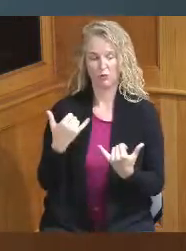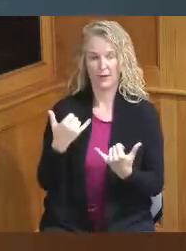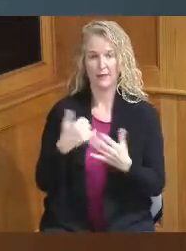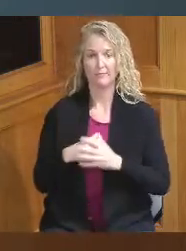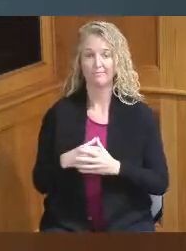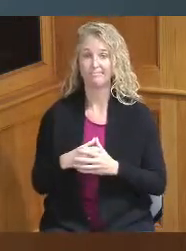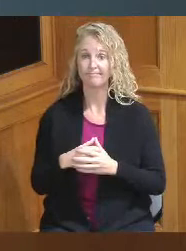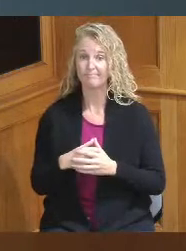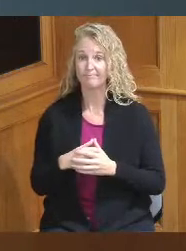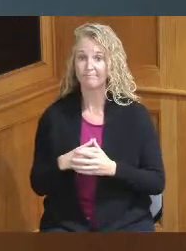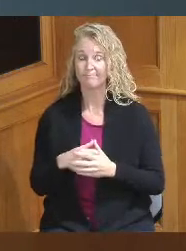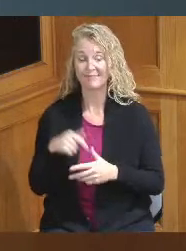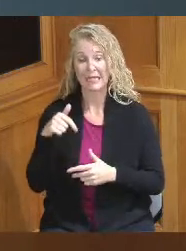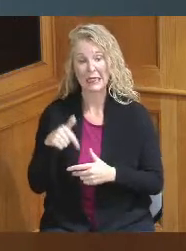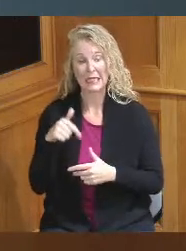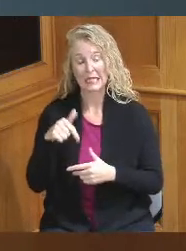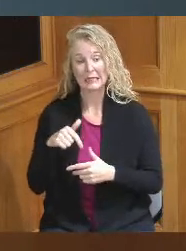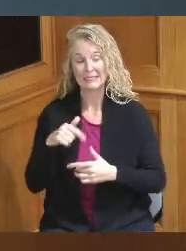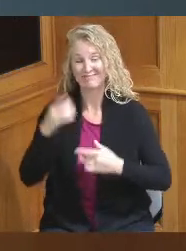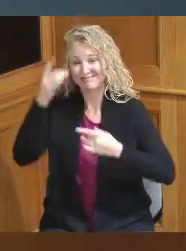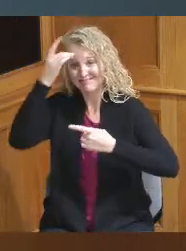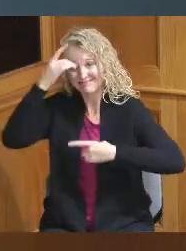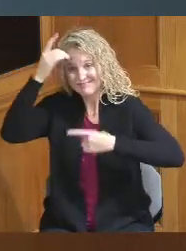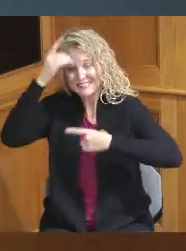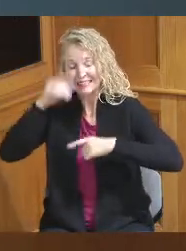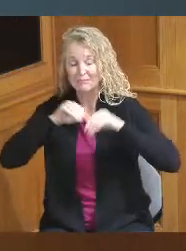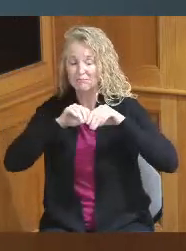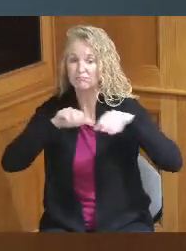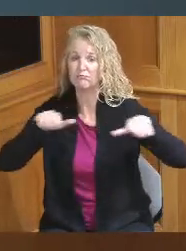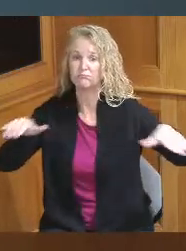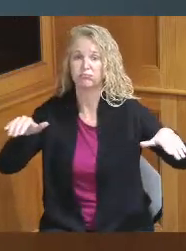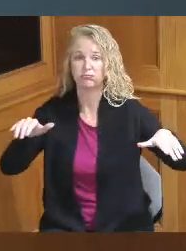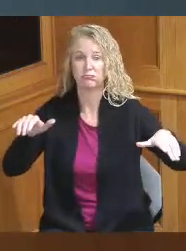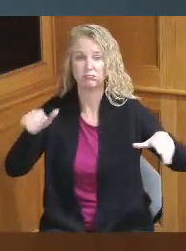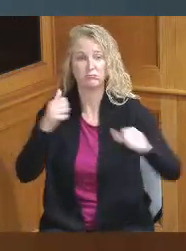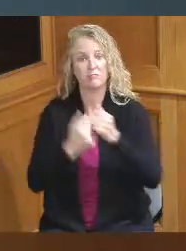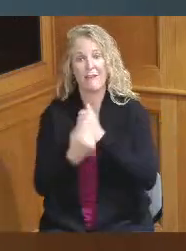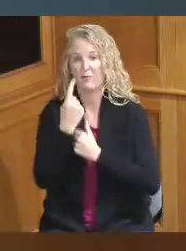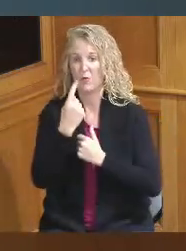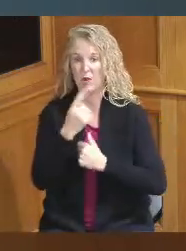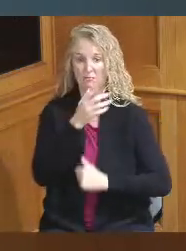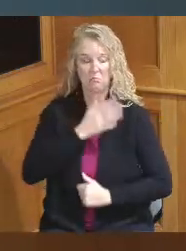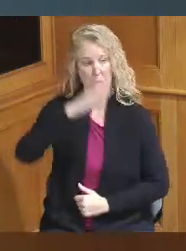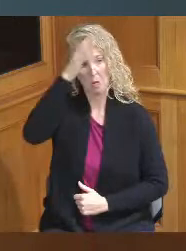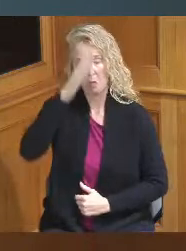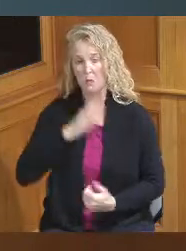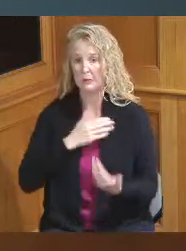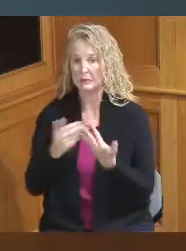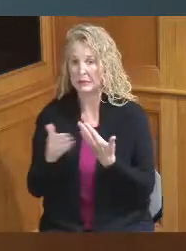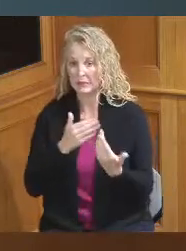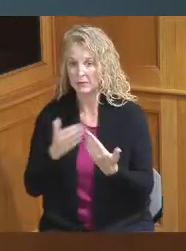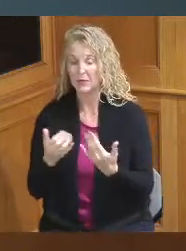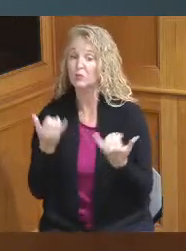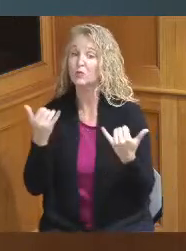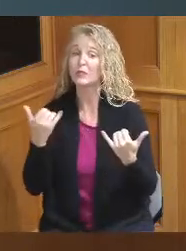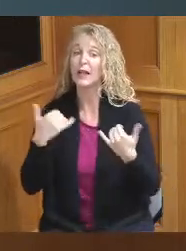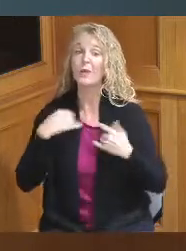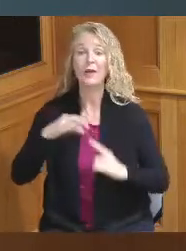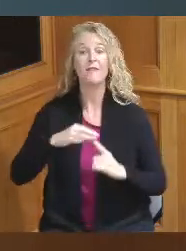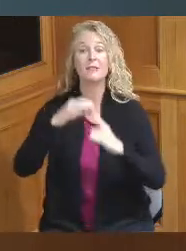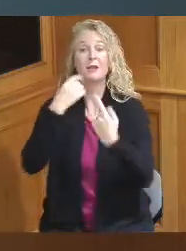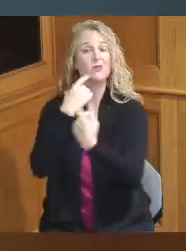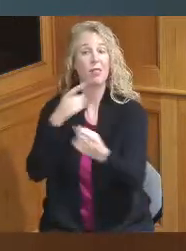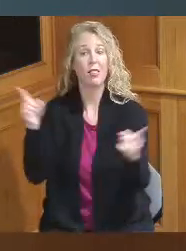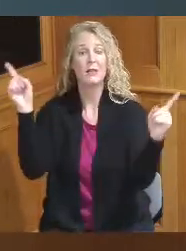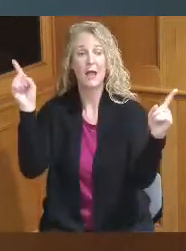It is an equal opportunity killer, and we've got to be an equal opportunity fighter. So we have a proclamation that we're going to